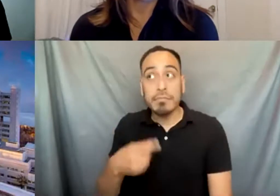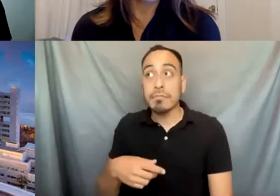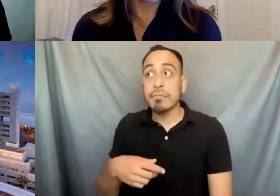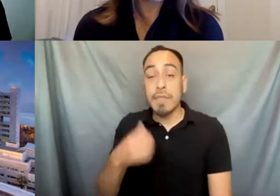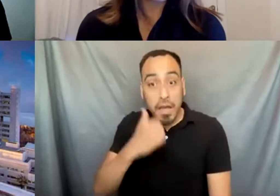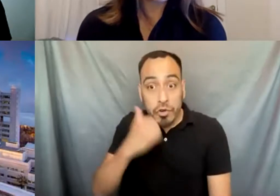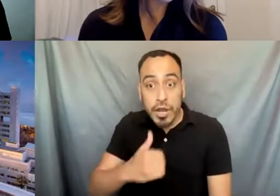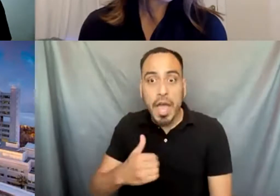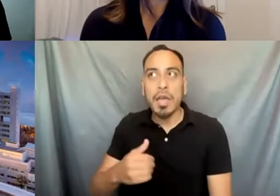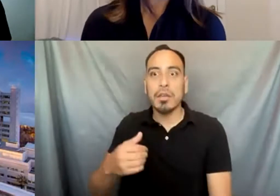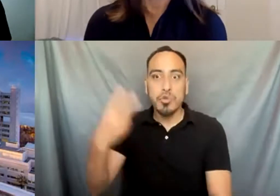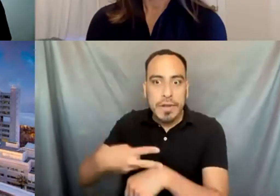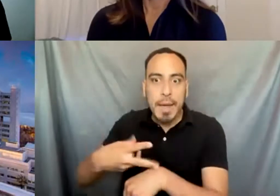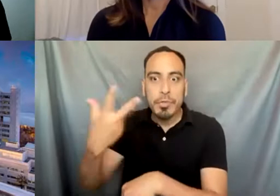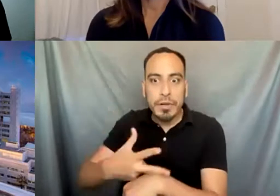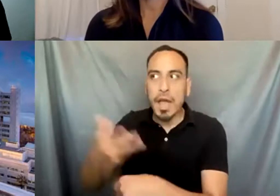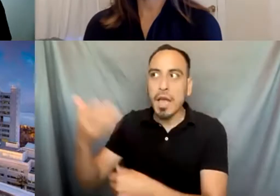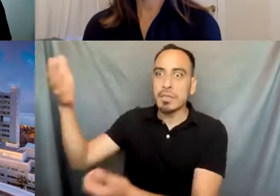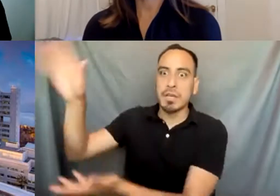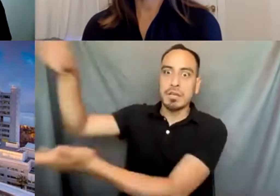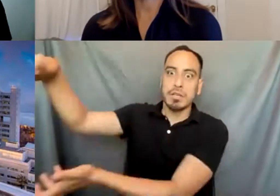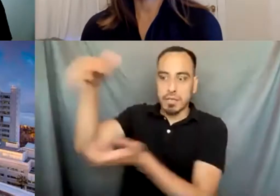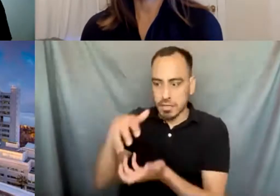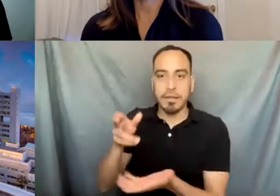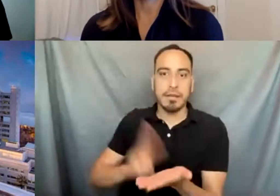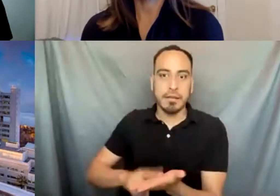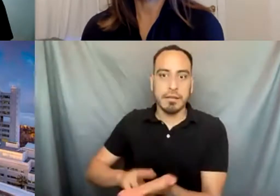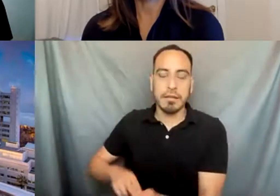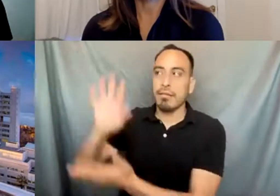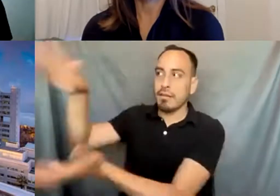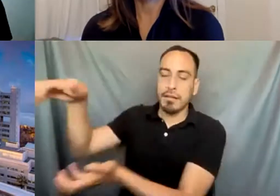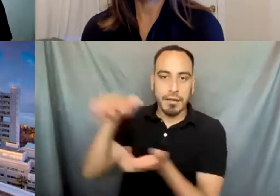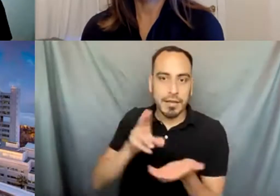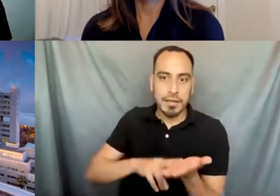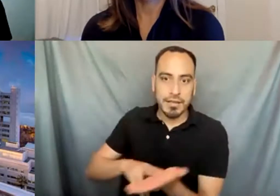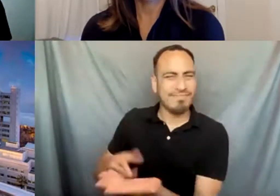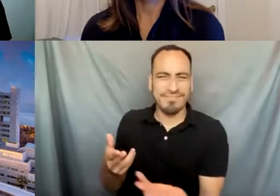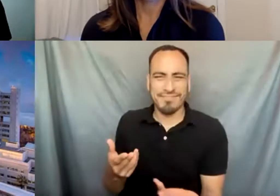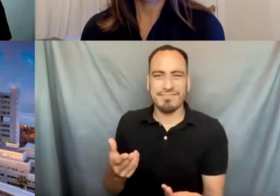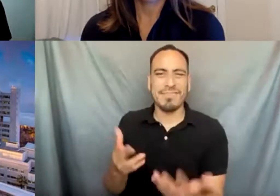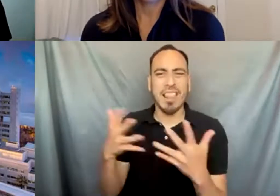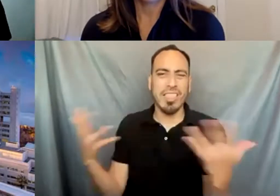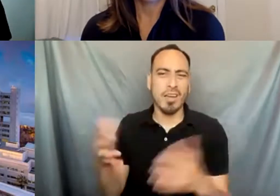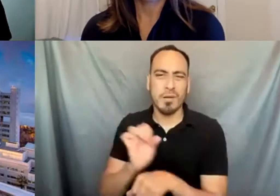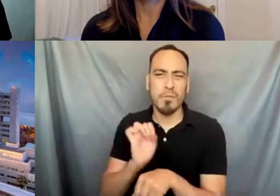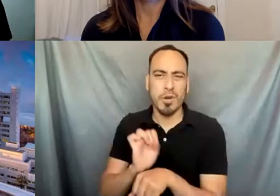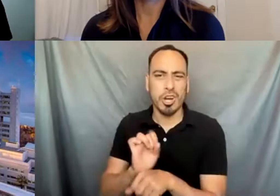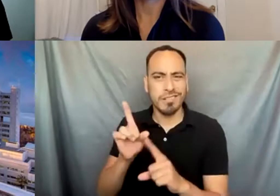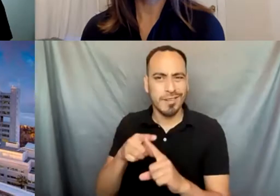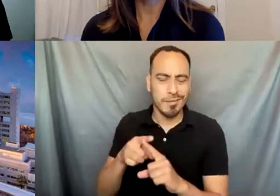day, every day. And it just is a lot of information to get done, to get everything prepared to get to the